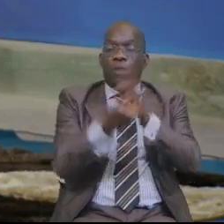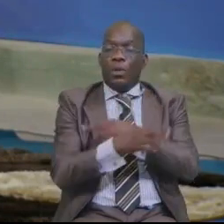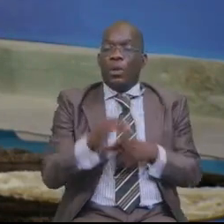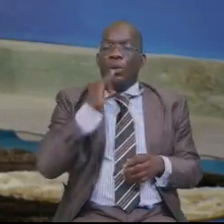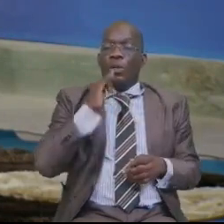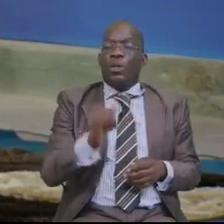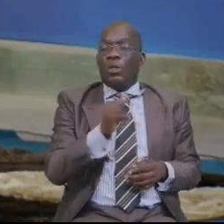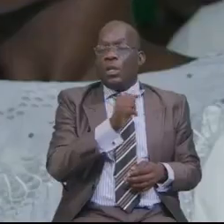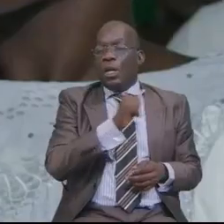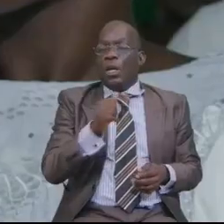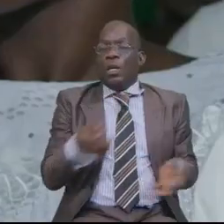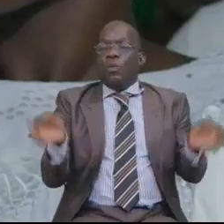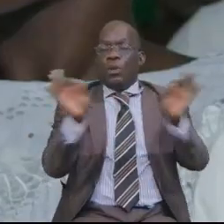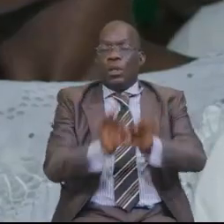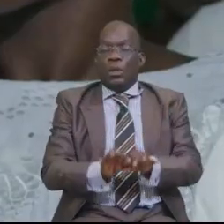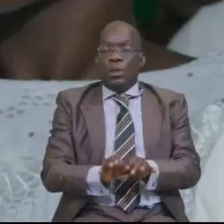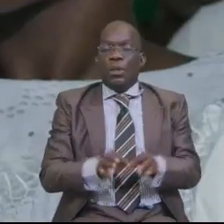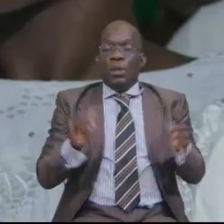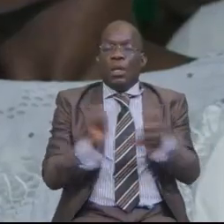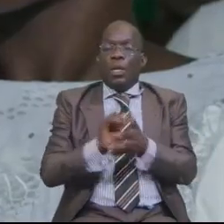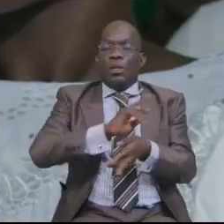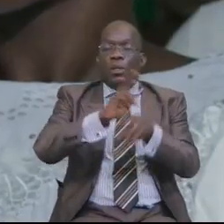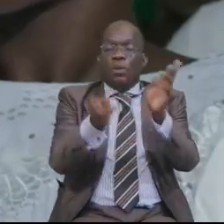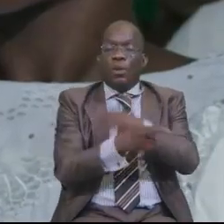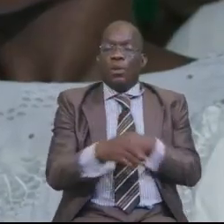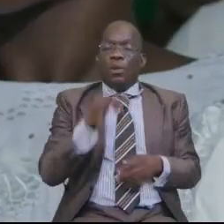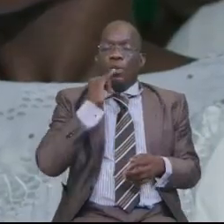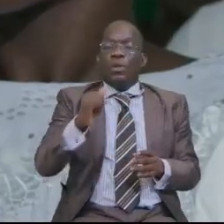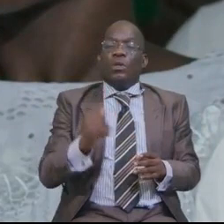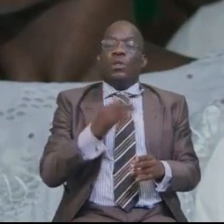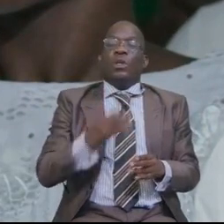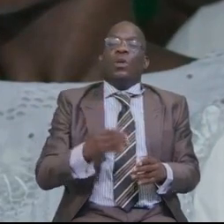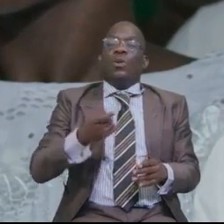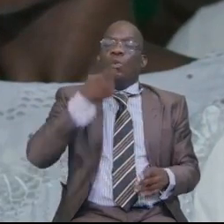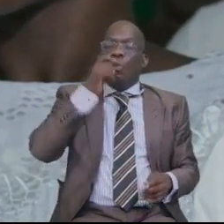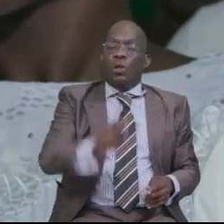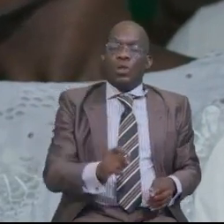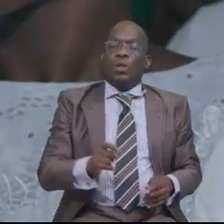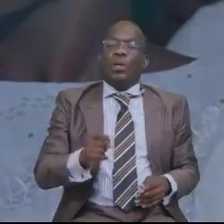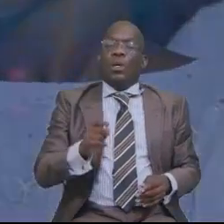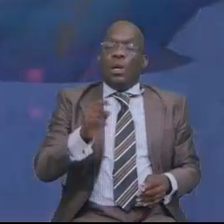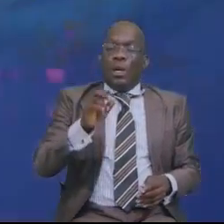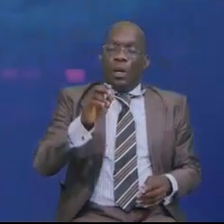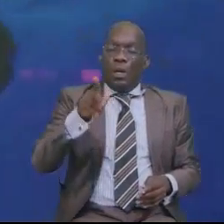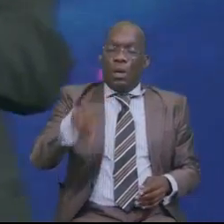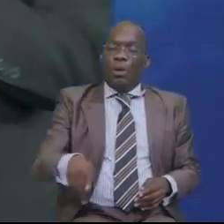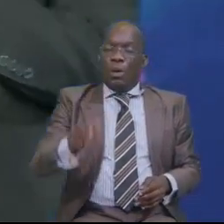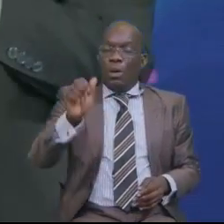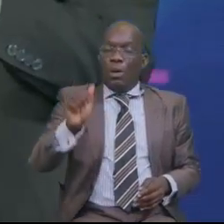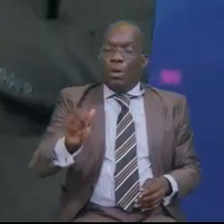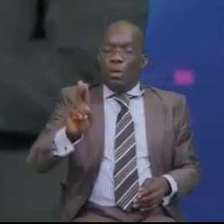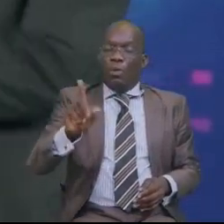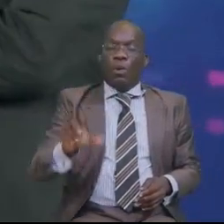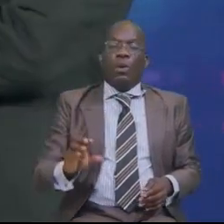a necessity, that repentance is compulsory? Paul the apostle said, they heard only that